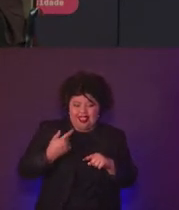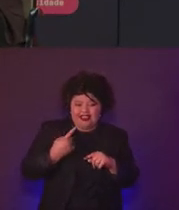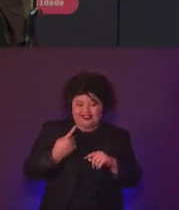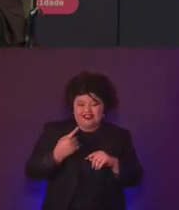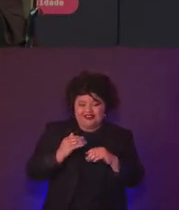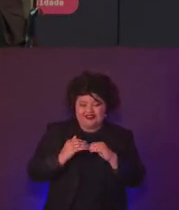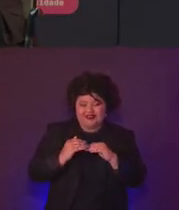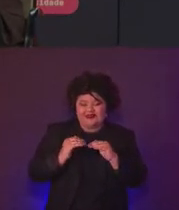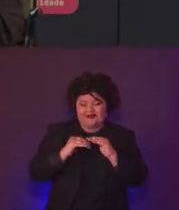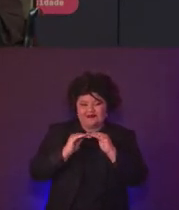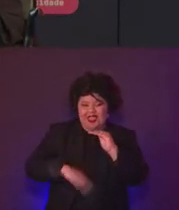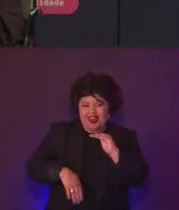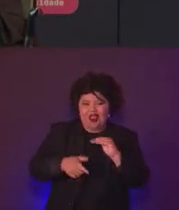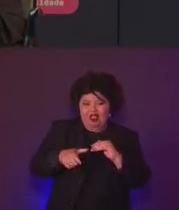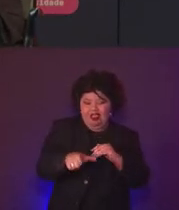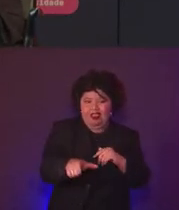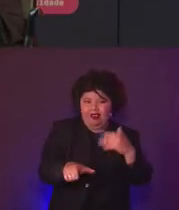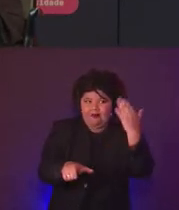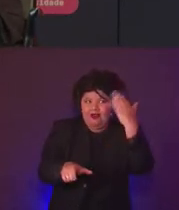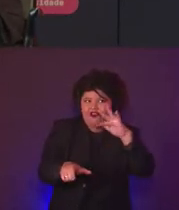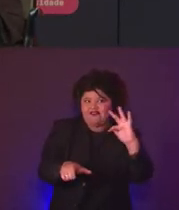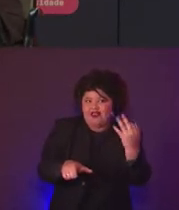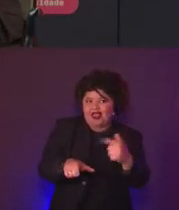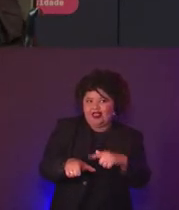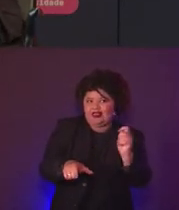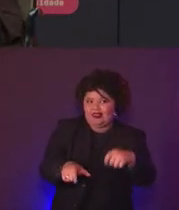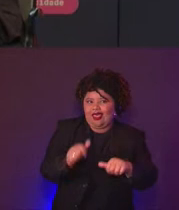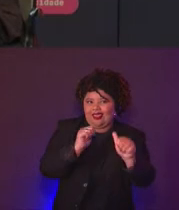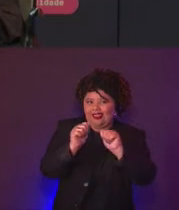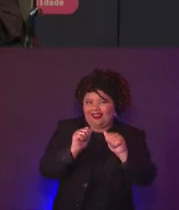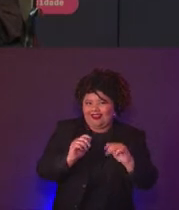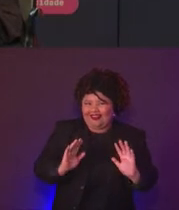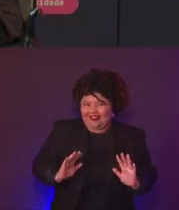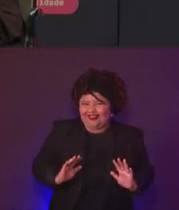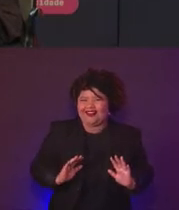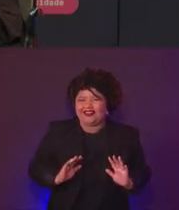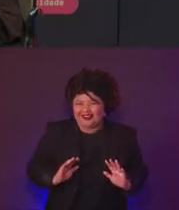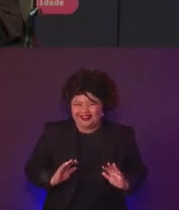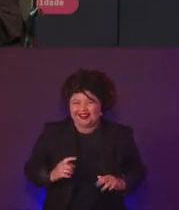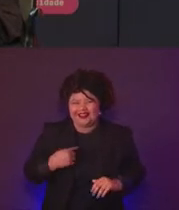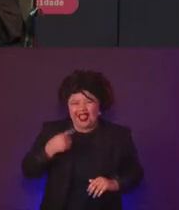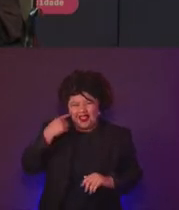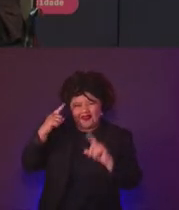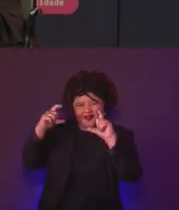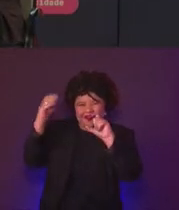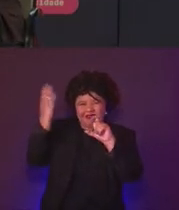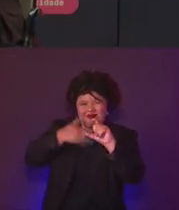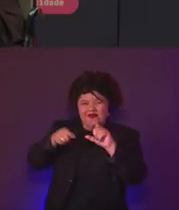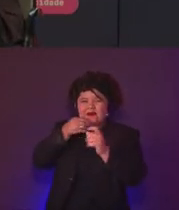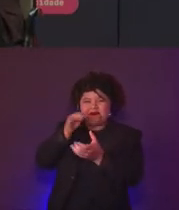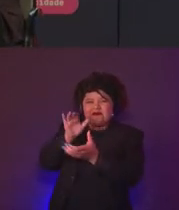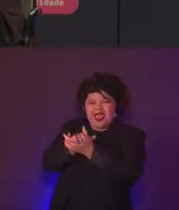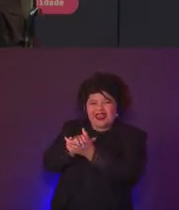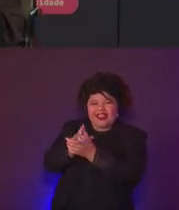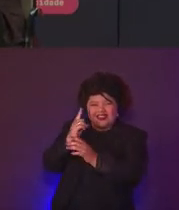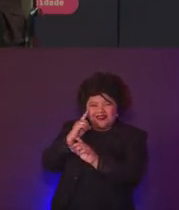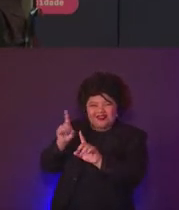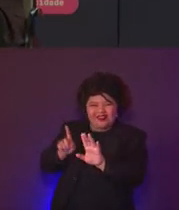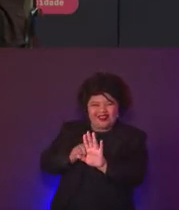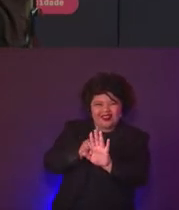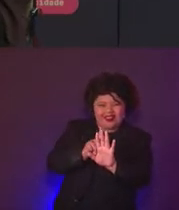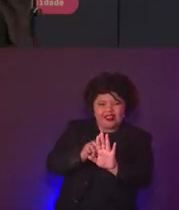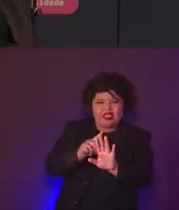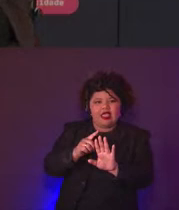that's a picture of my future husband standing behind us wondering what we were laughing about. Oh, that's good. That's good. That's good.